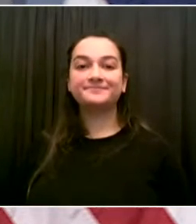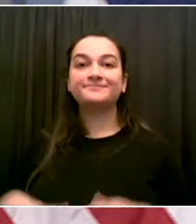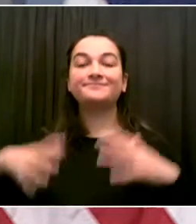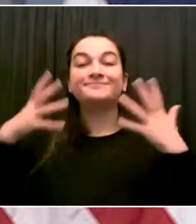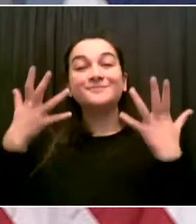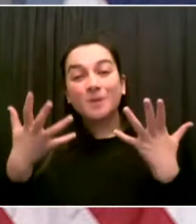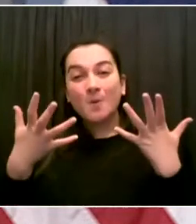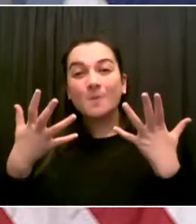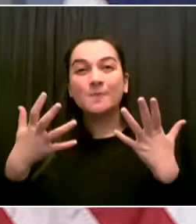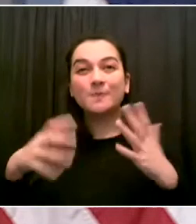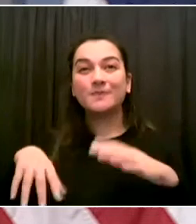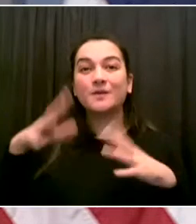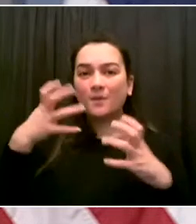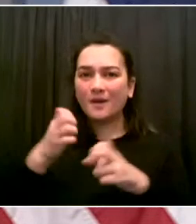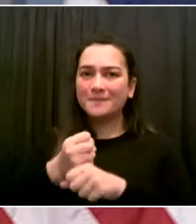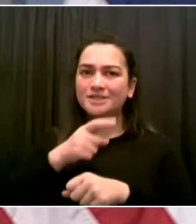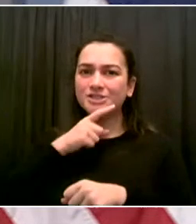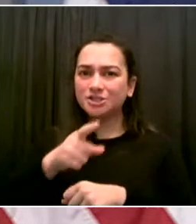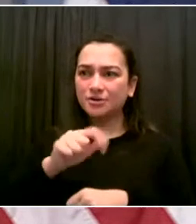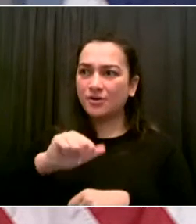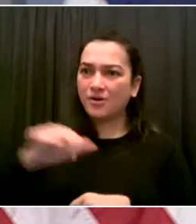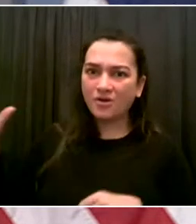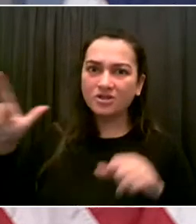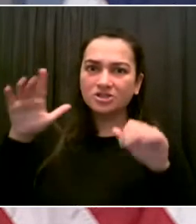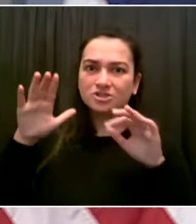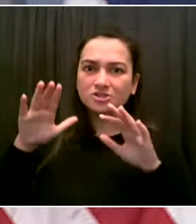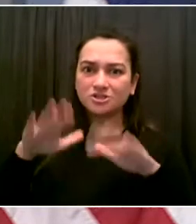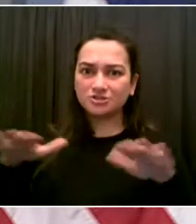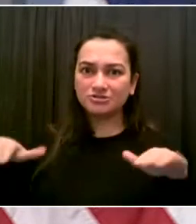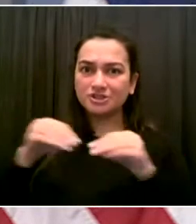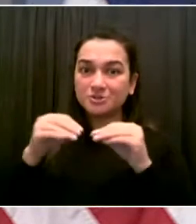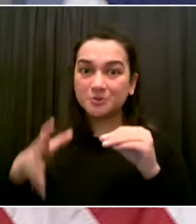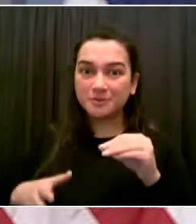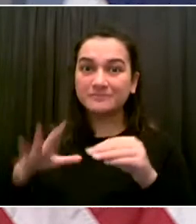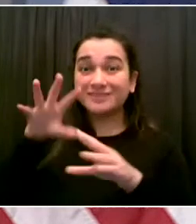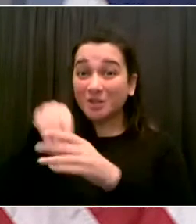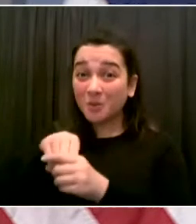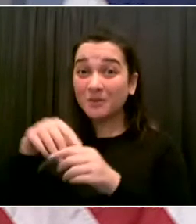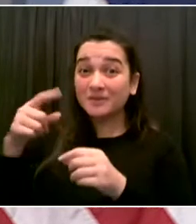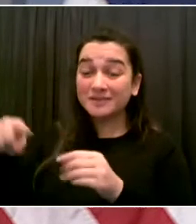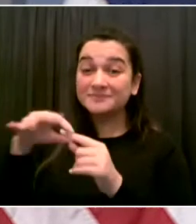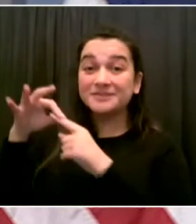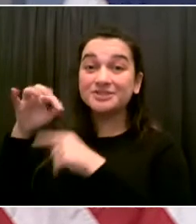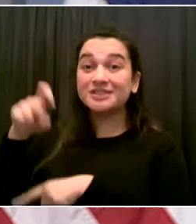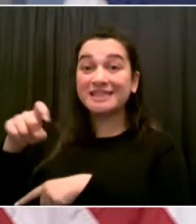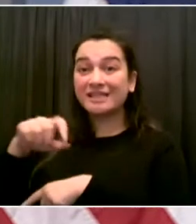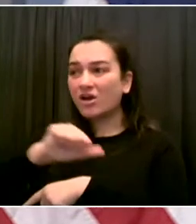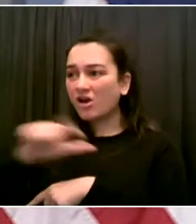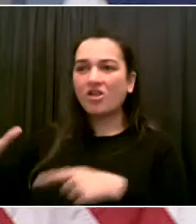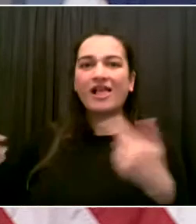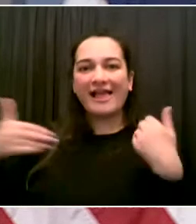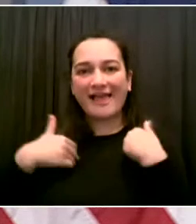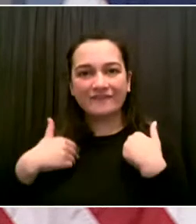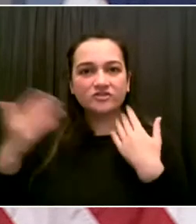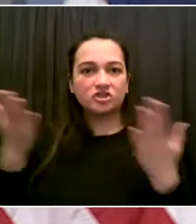have needs that we need to make sure that we're addressing this summer, but we want to make sure that as we address those needs, we're also giving them a full,